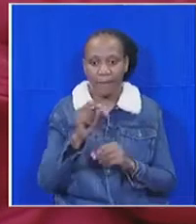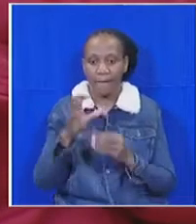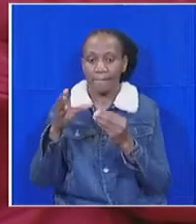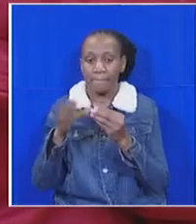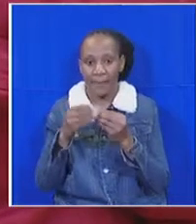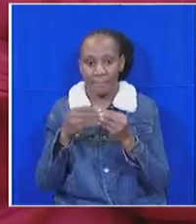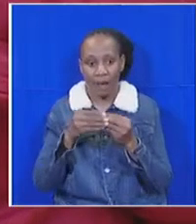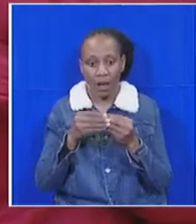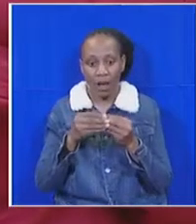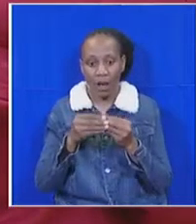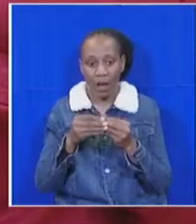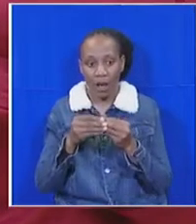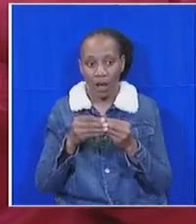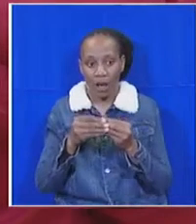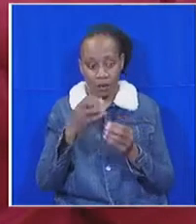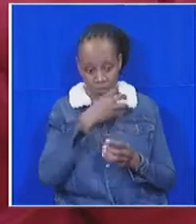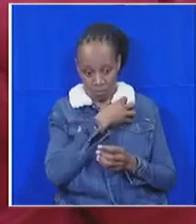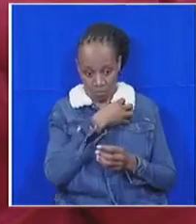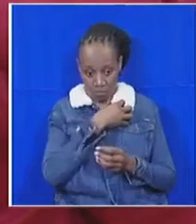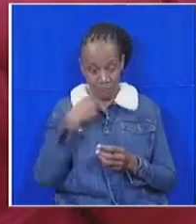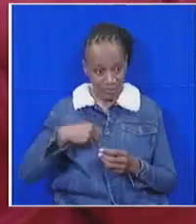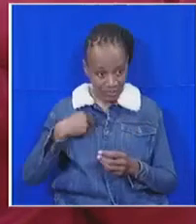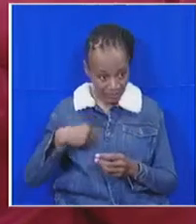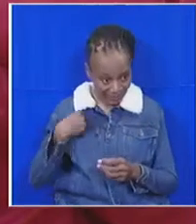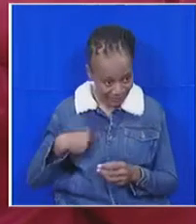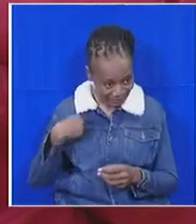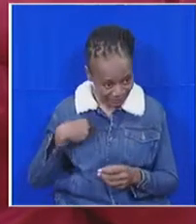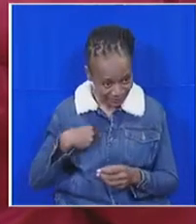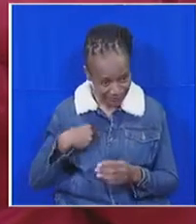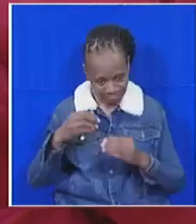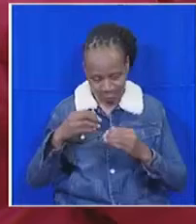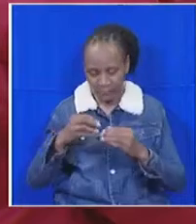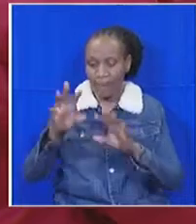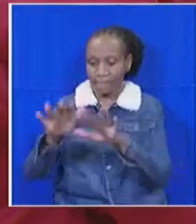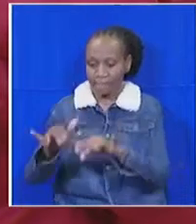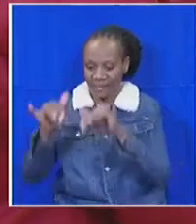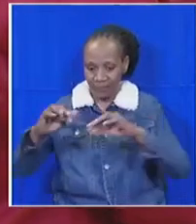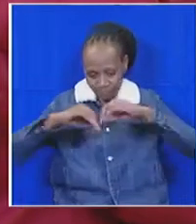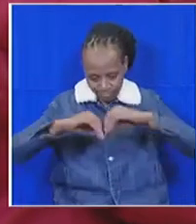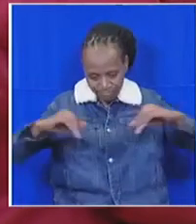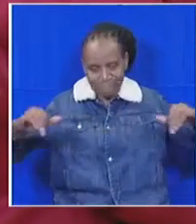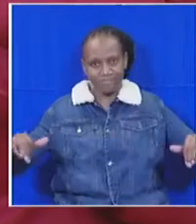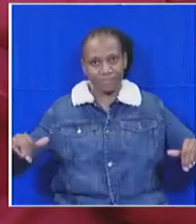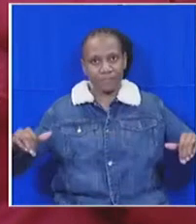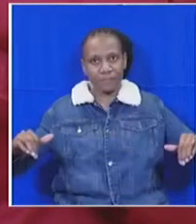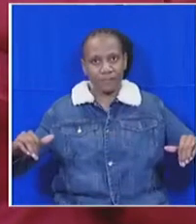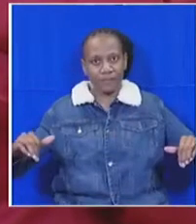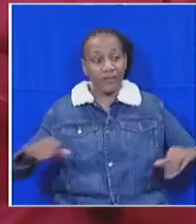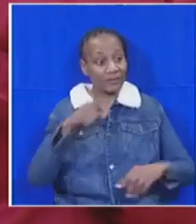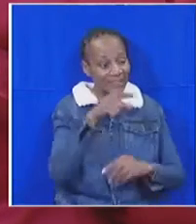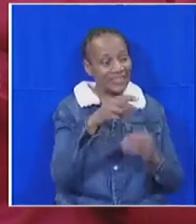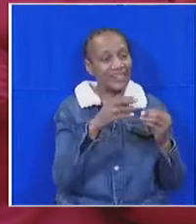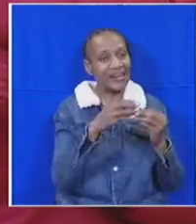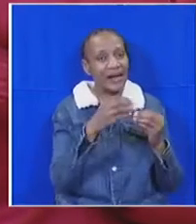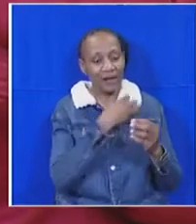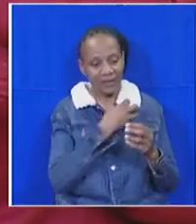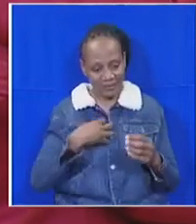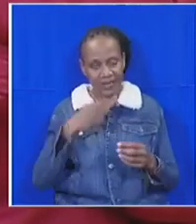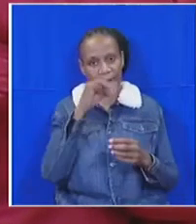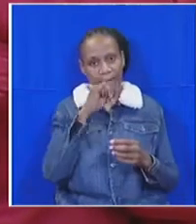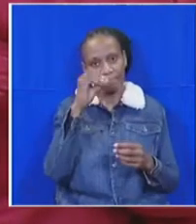councillor. Immediately she was sworn in as a councillor in Mogale City, she lost the membership of